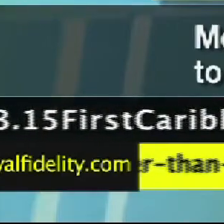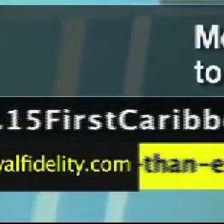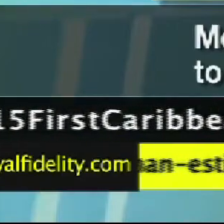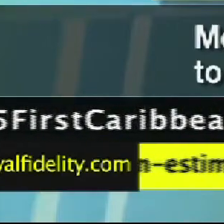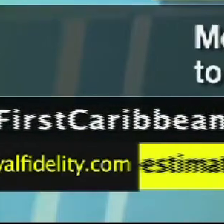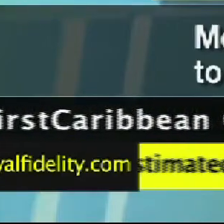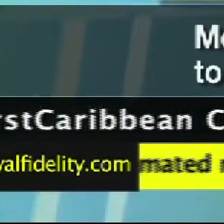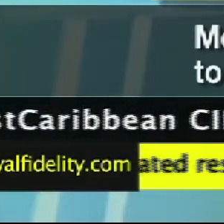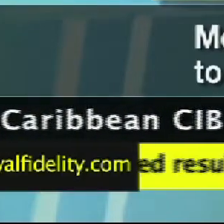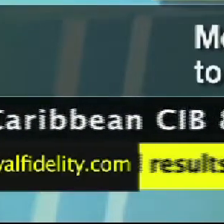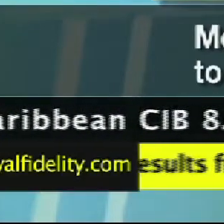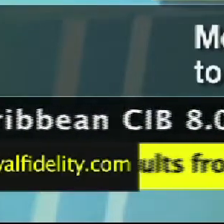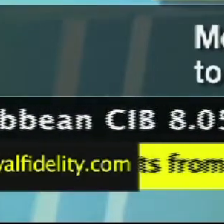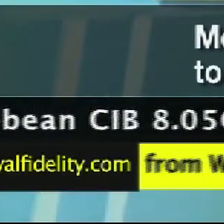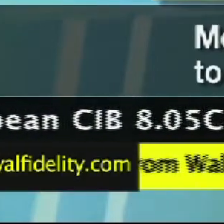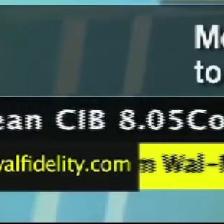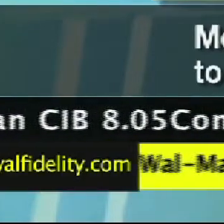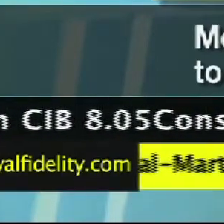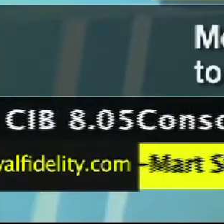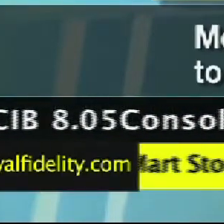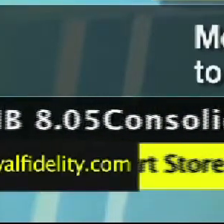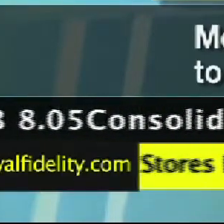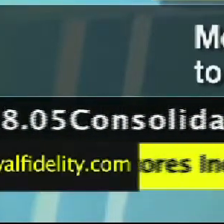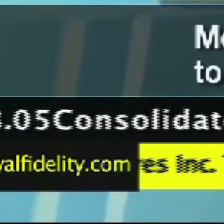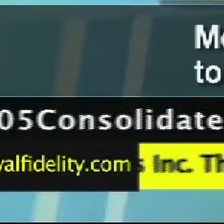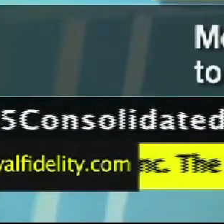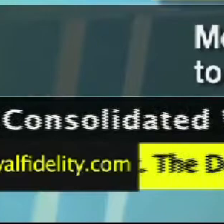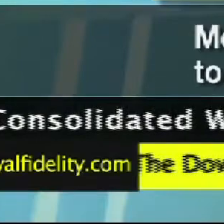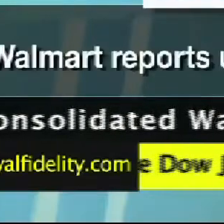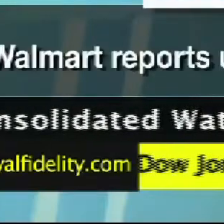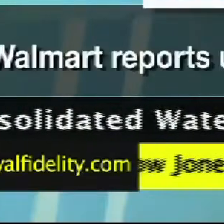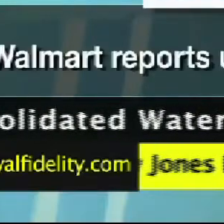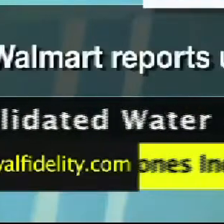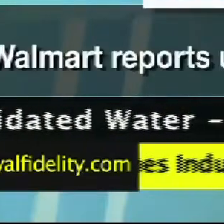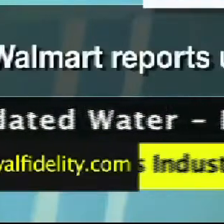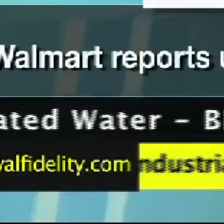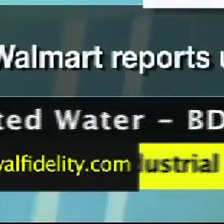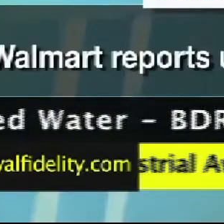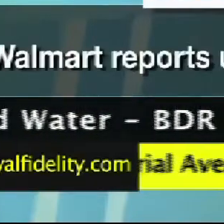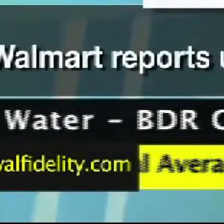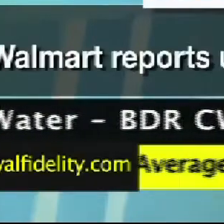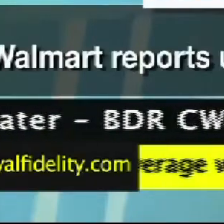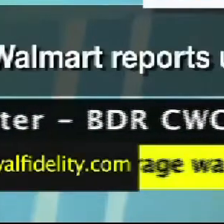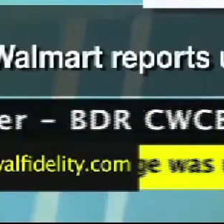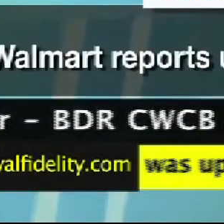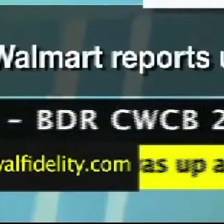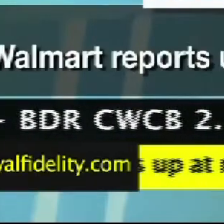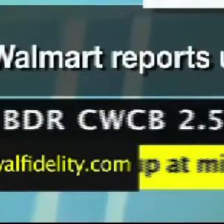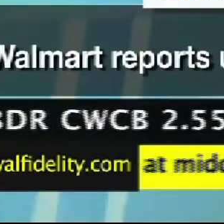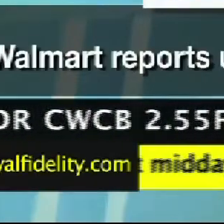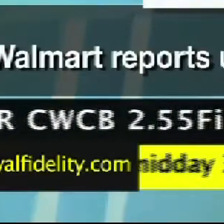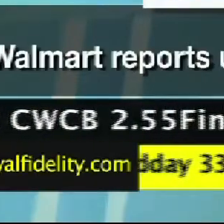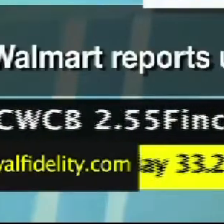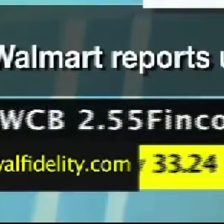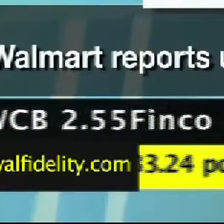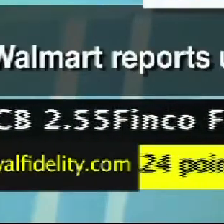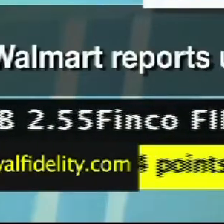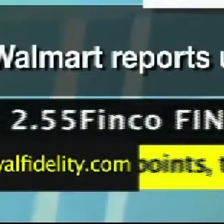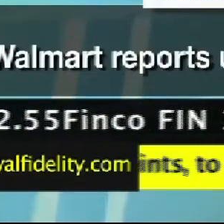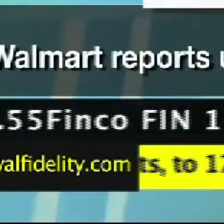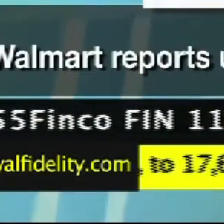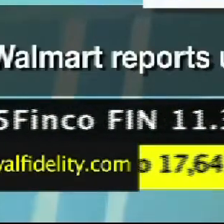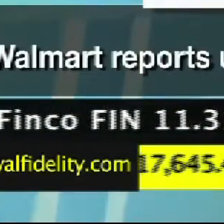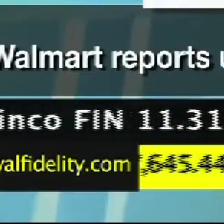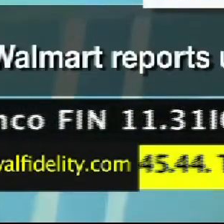executive Bastian today while announcing the new board for Island Luck. And in international business news, the world's largest